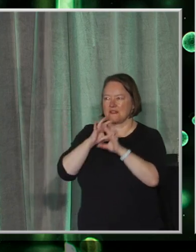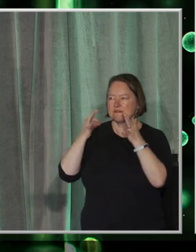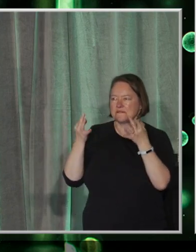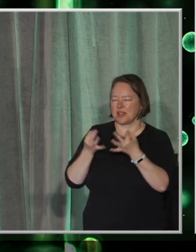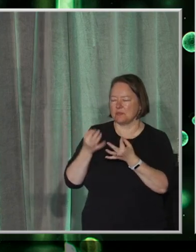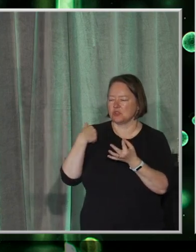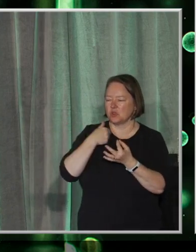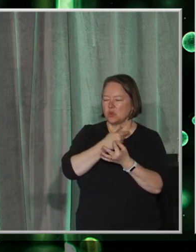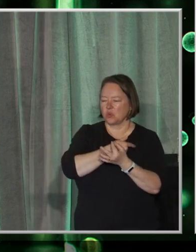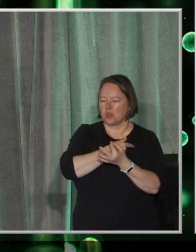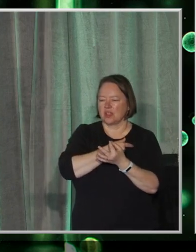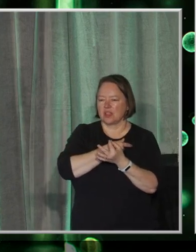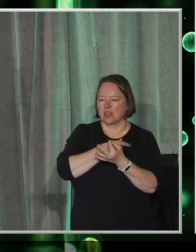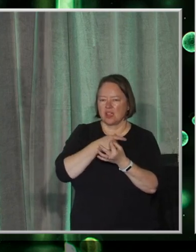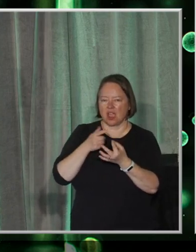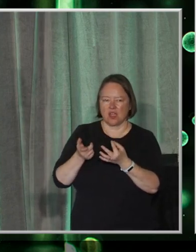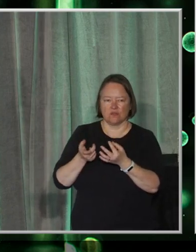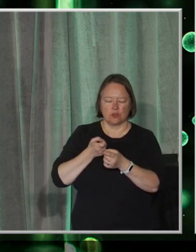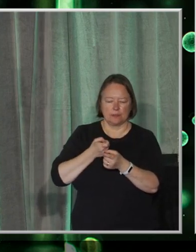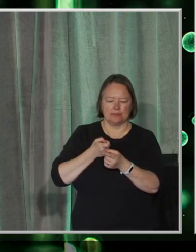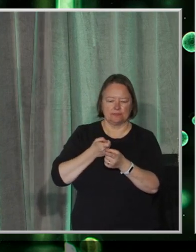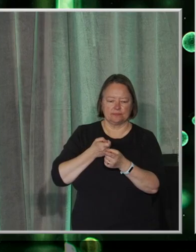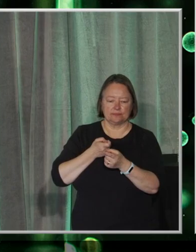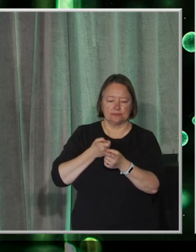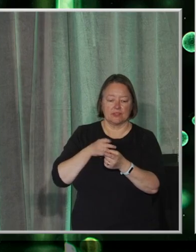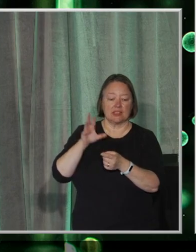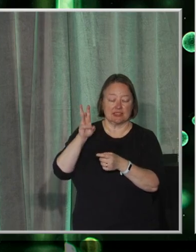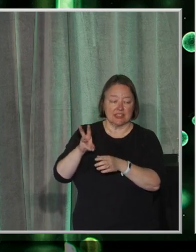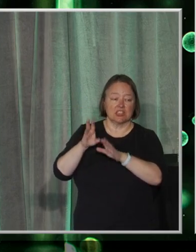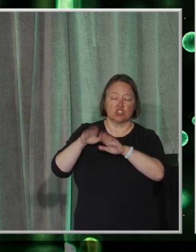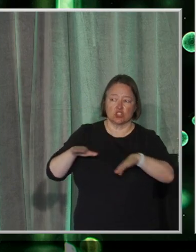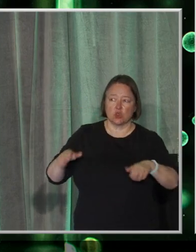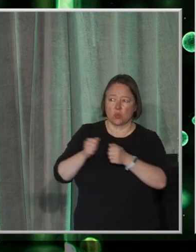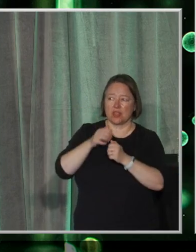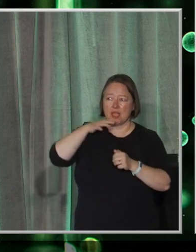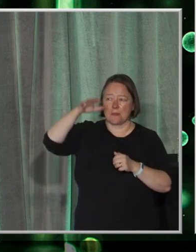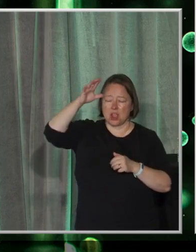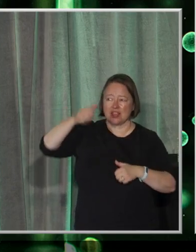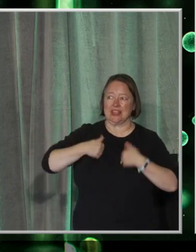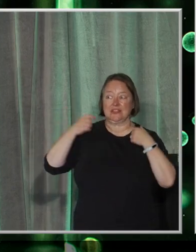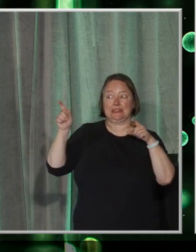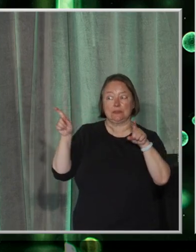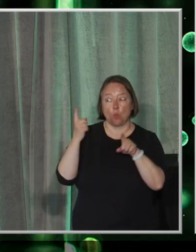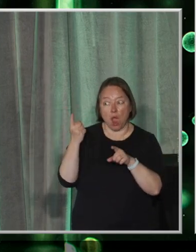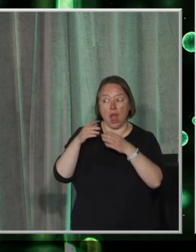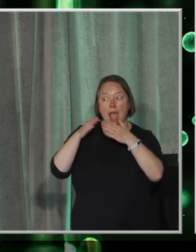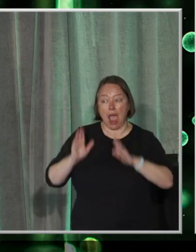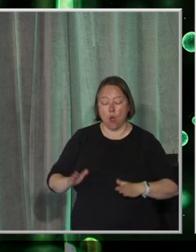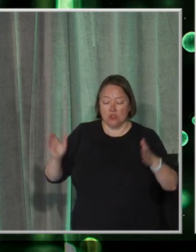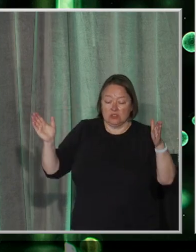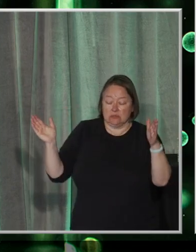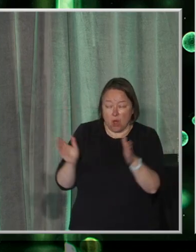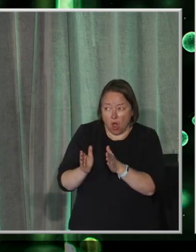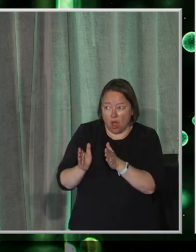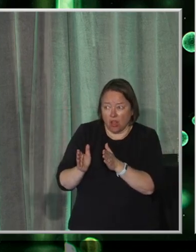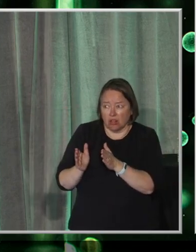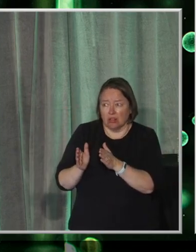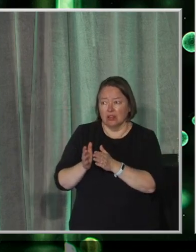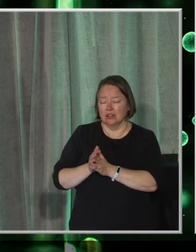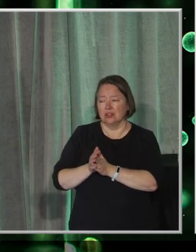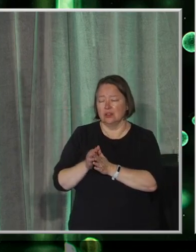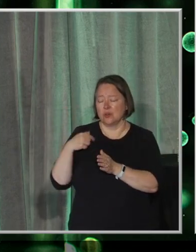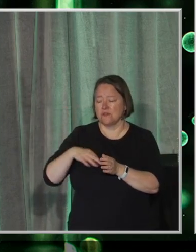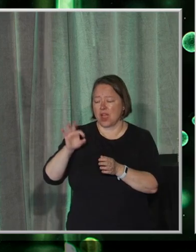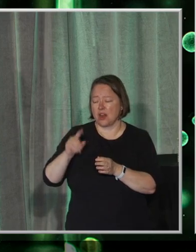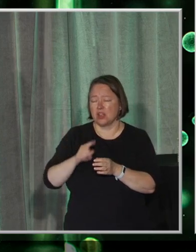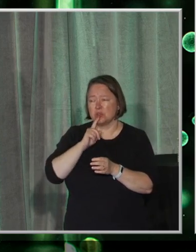Well, we found out over six children with their parents living in the very same house, a very small house. And we found